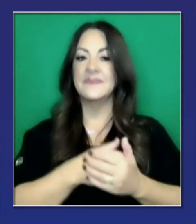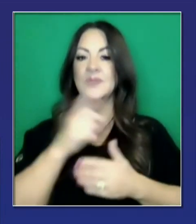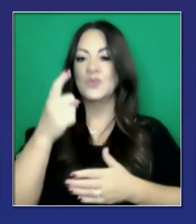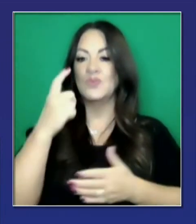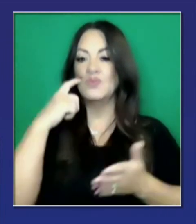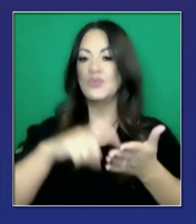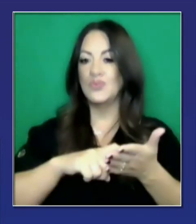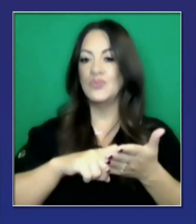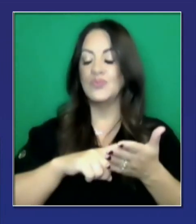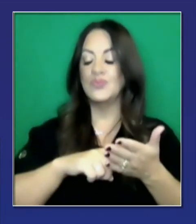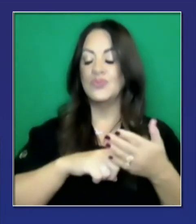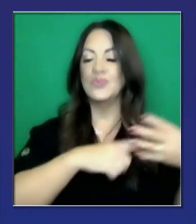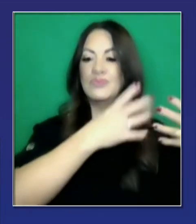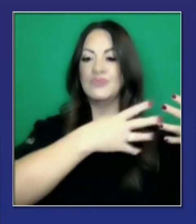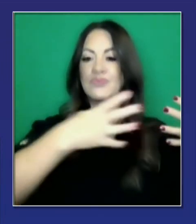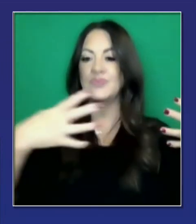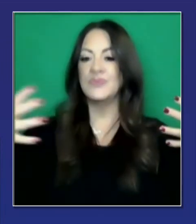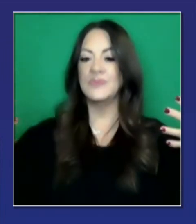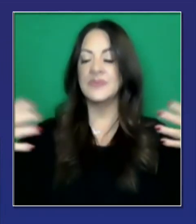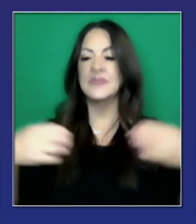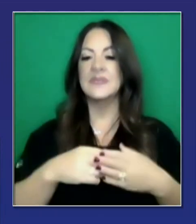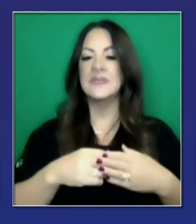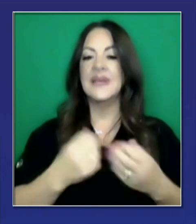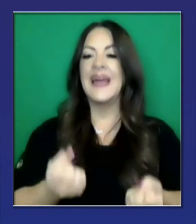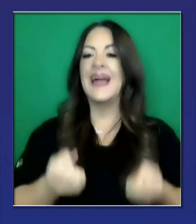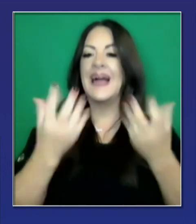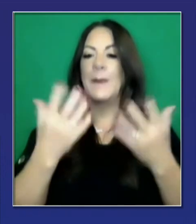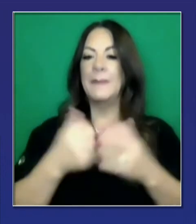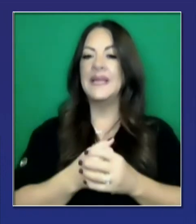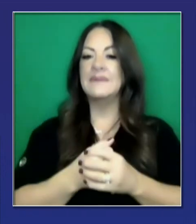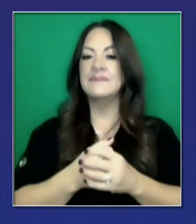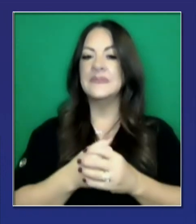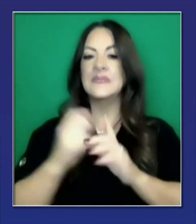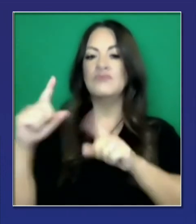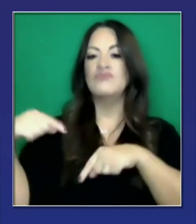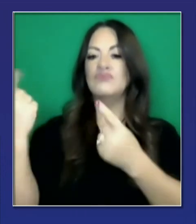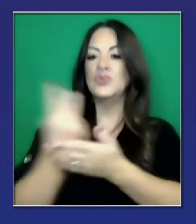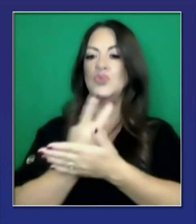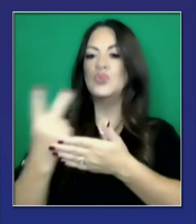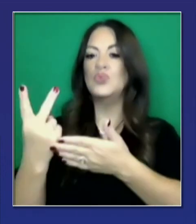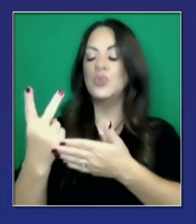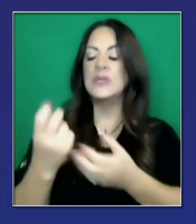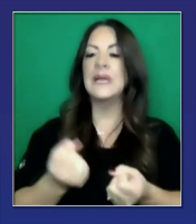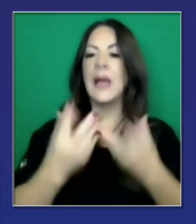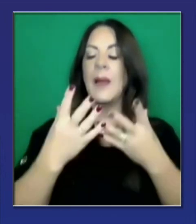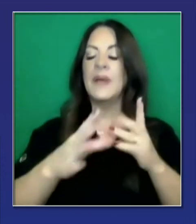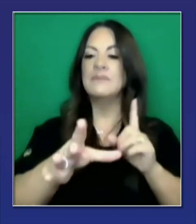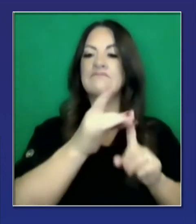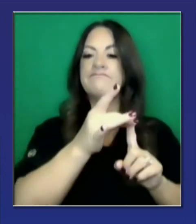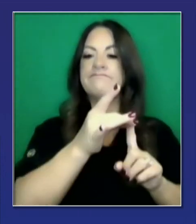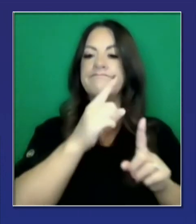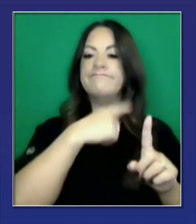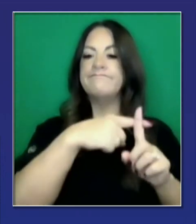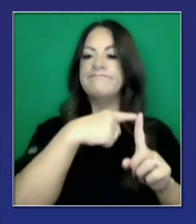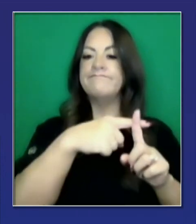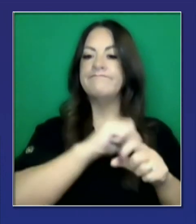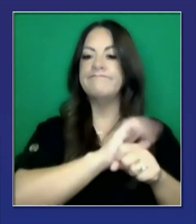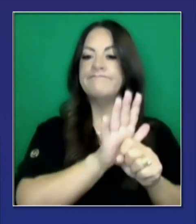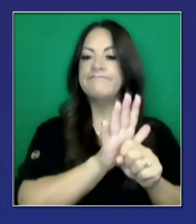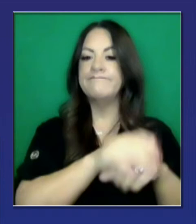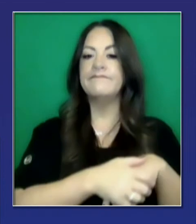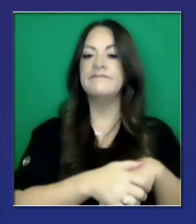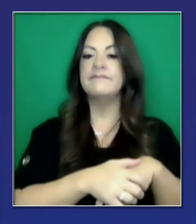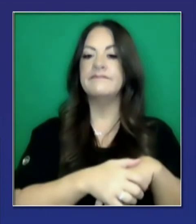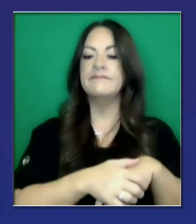is the positivity rate. This is on the basis, on the basis, on the basis, on the basis, on the basis, on the basis, on the basis, on the basis, on the basis,